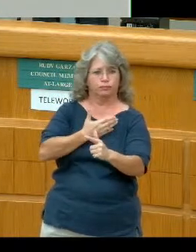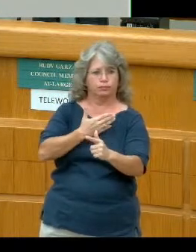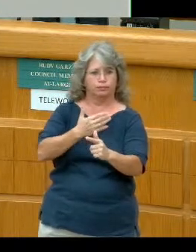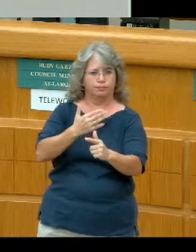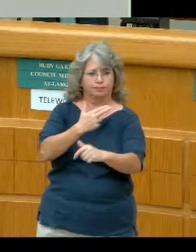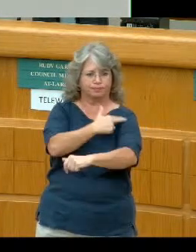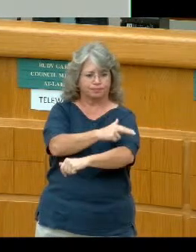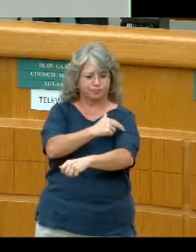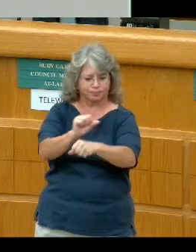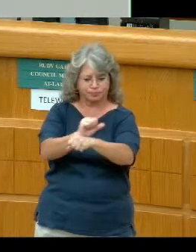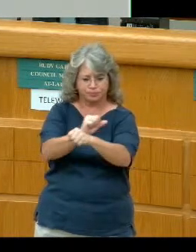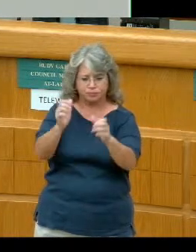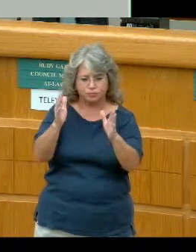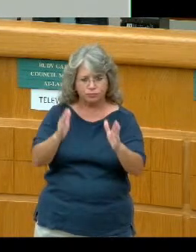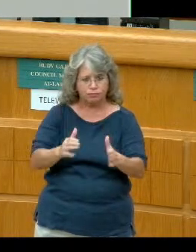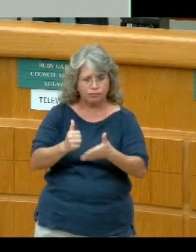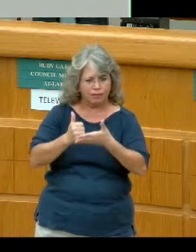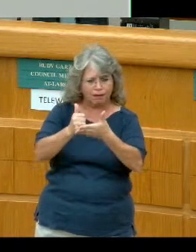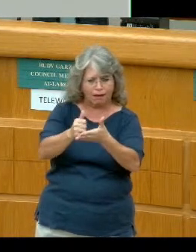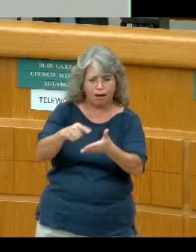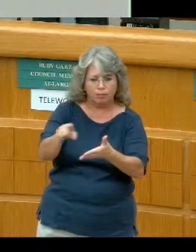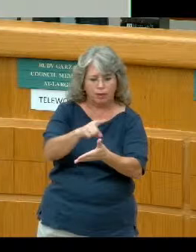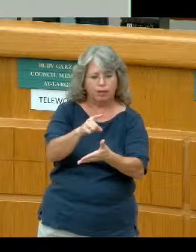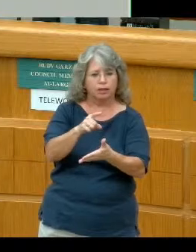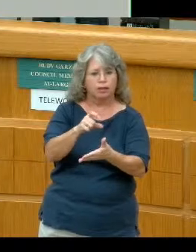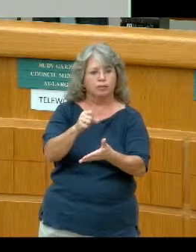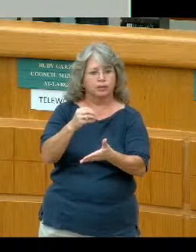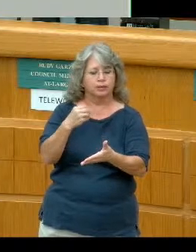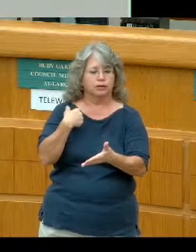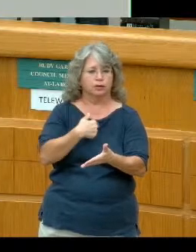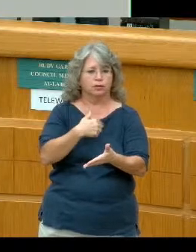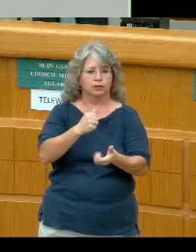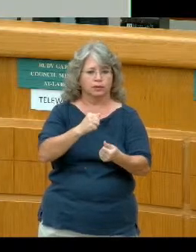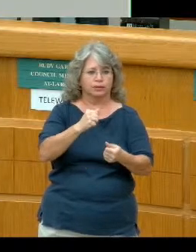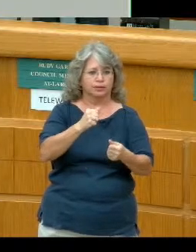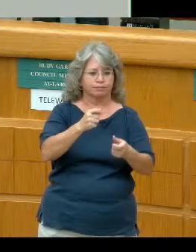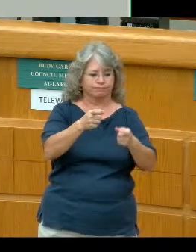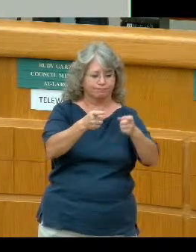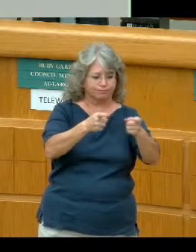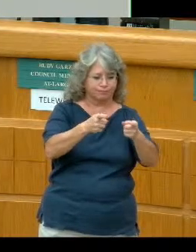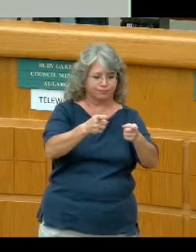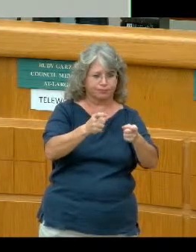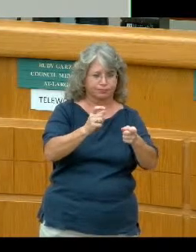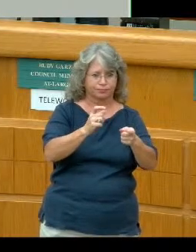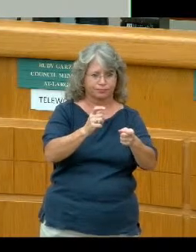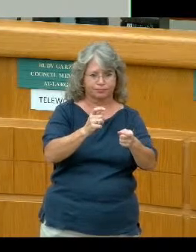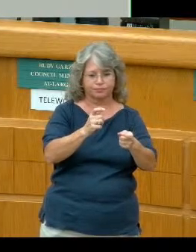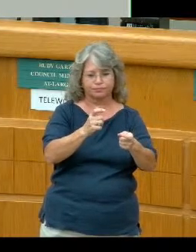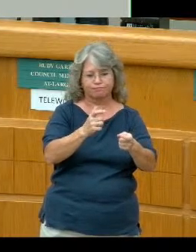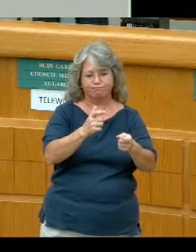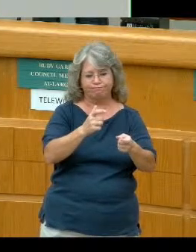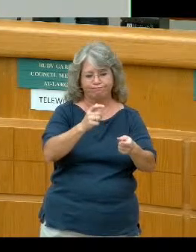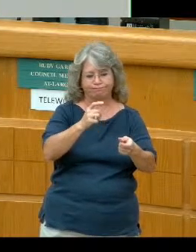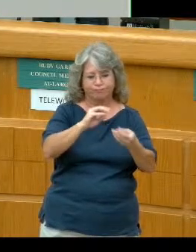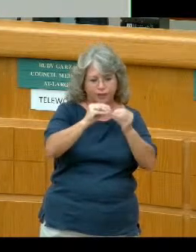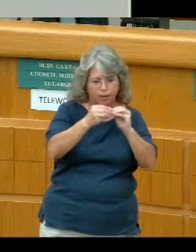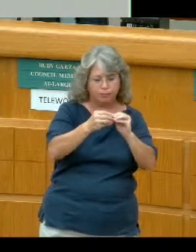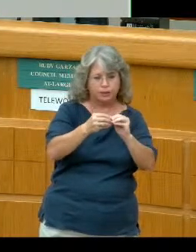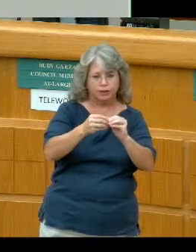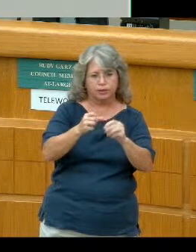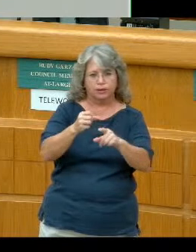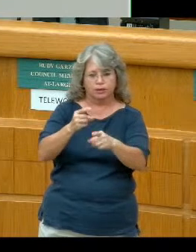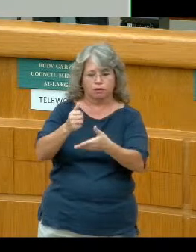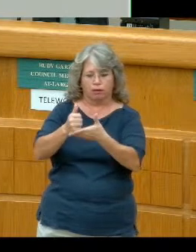and maybe get down to a level where they could not work overtime on a regular